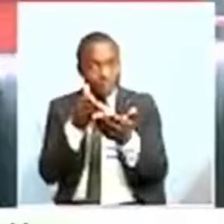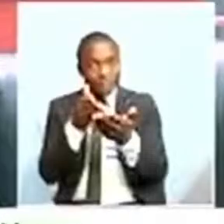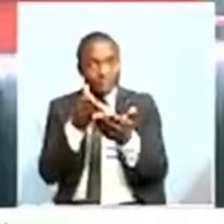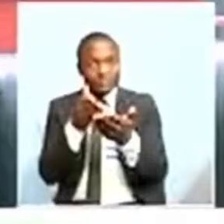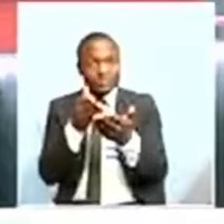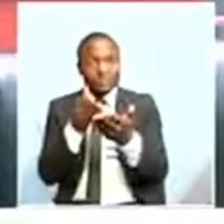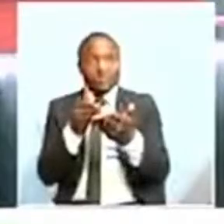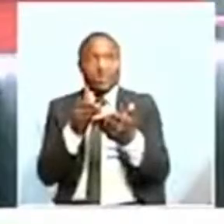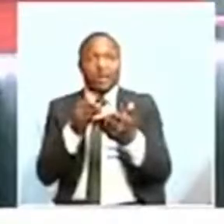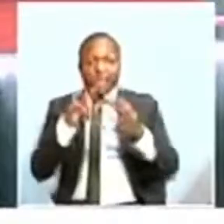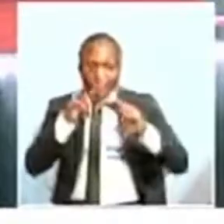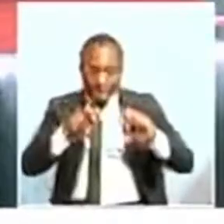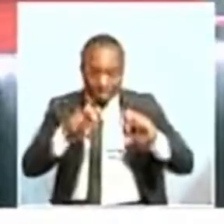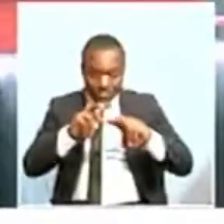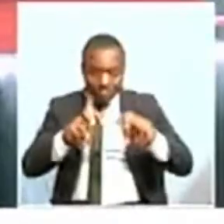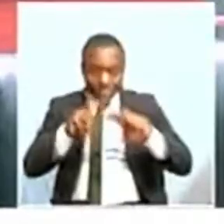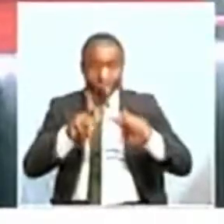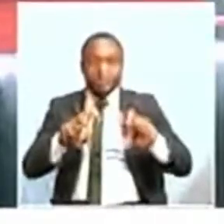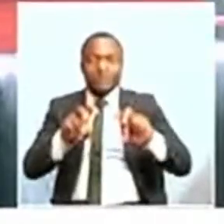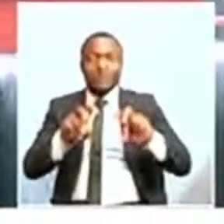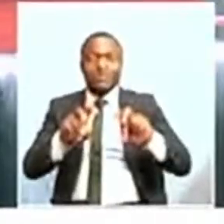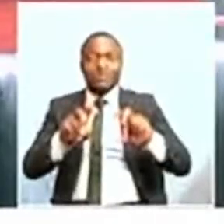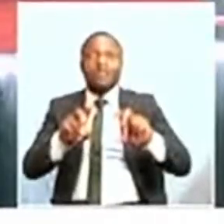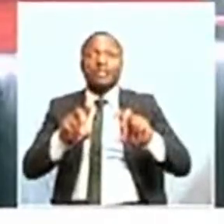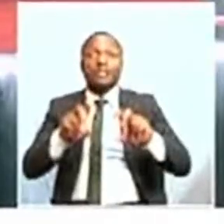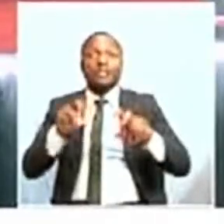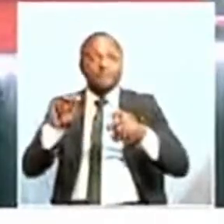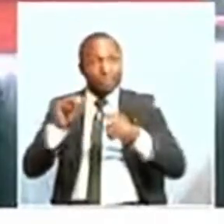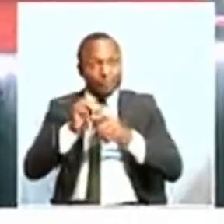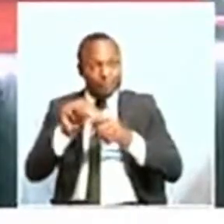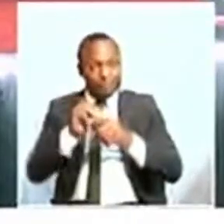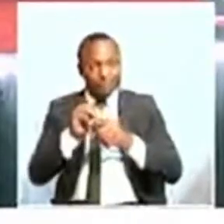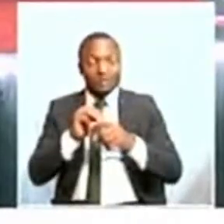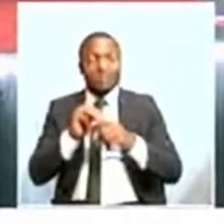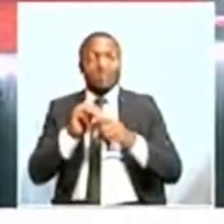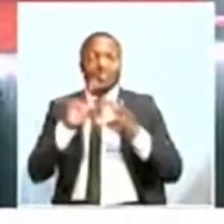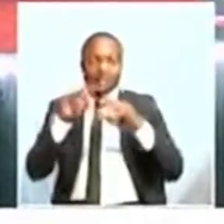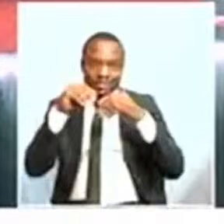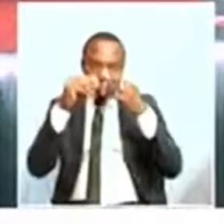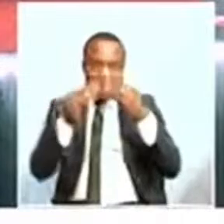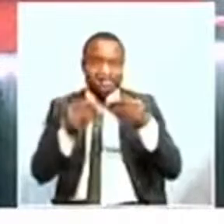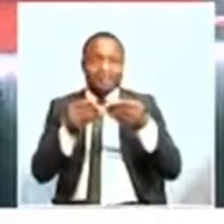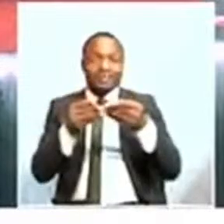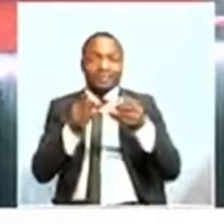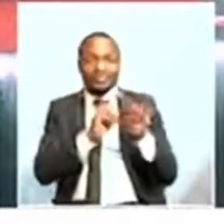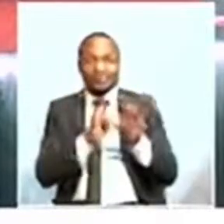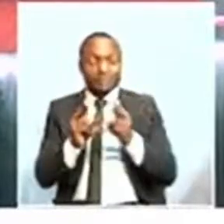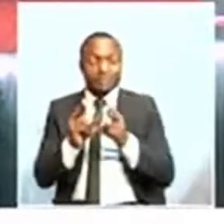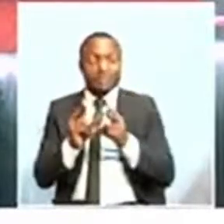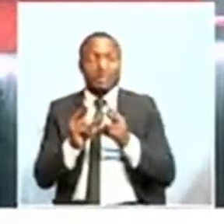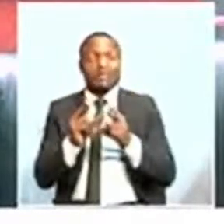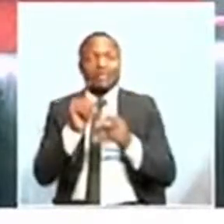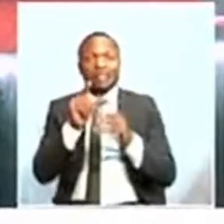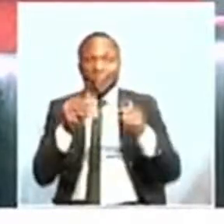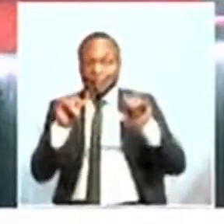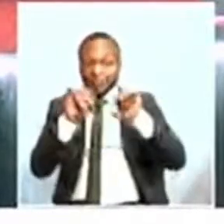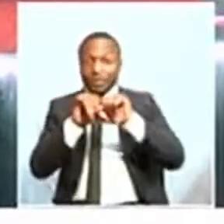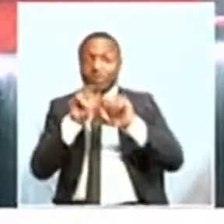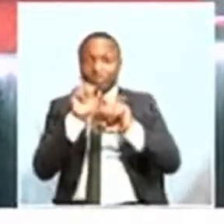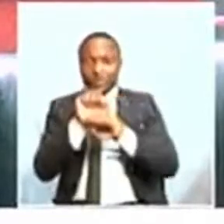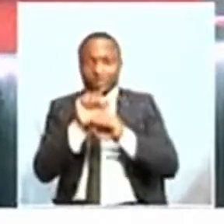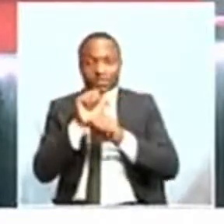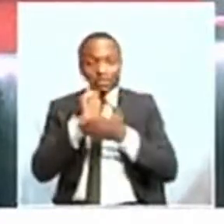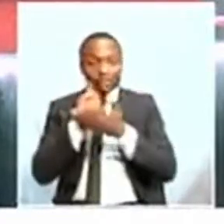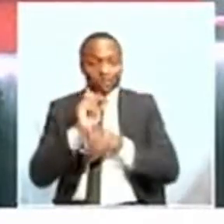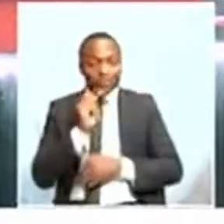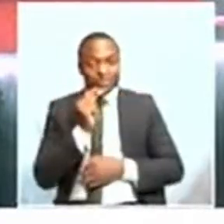geophysical survey, as alluded to in the answers that I gave to the question. That is an important exercise That will help